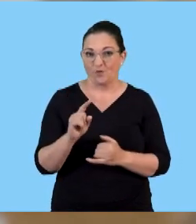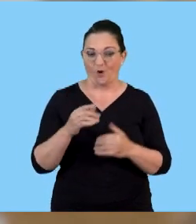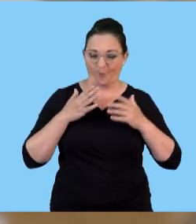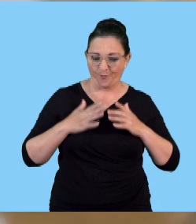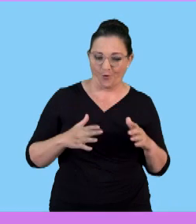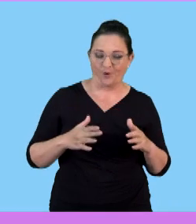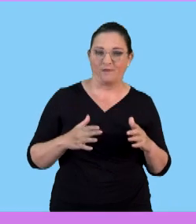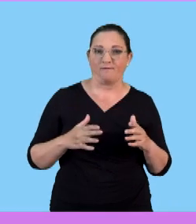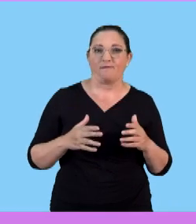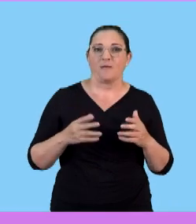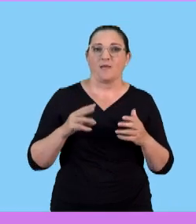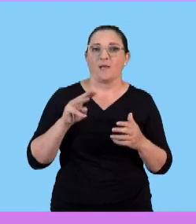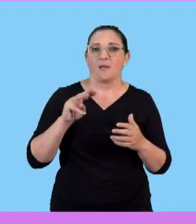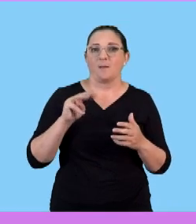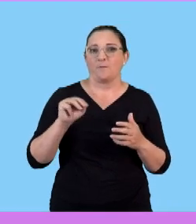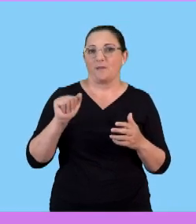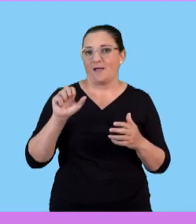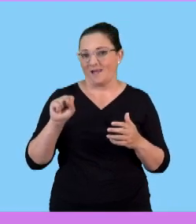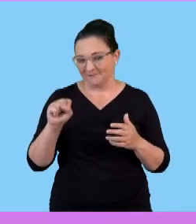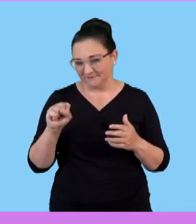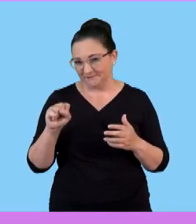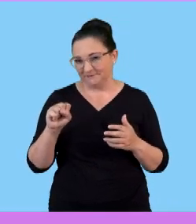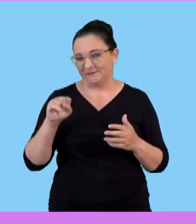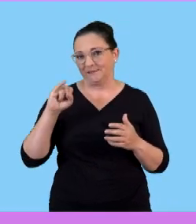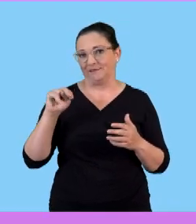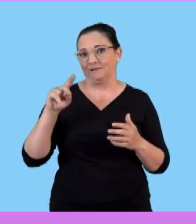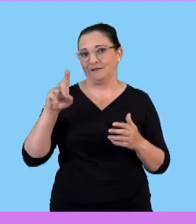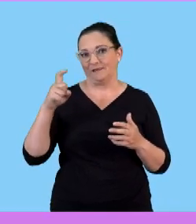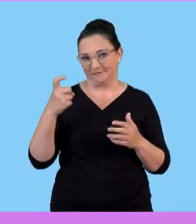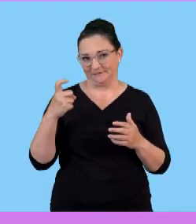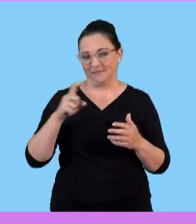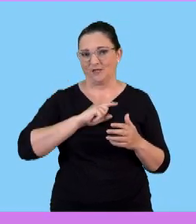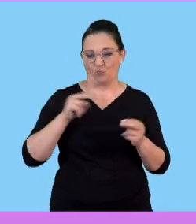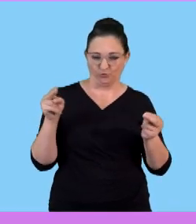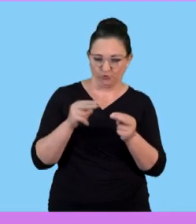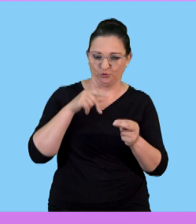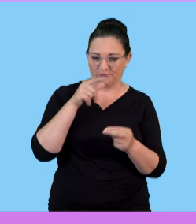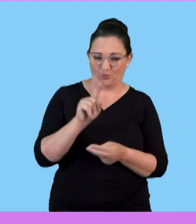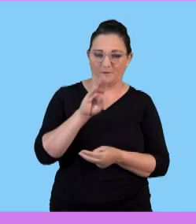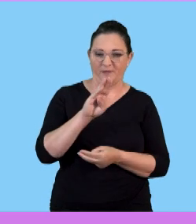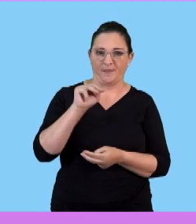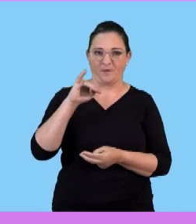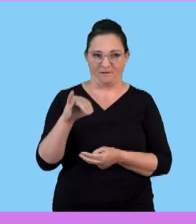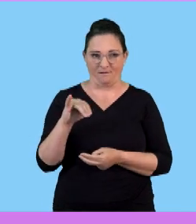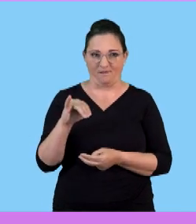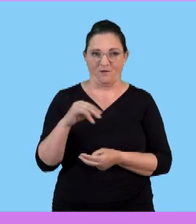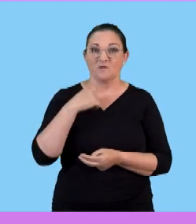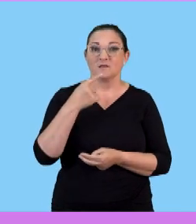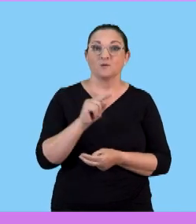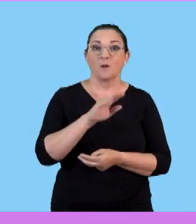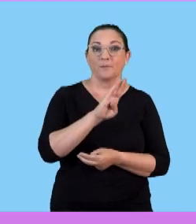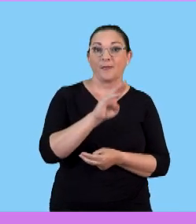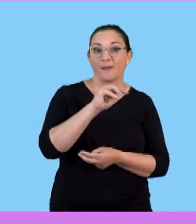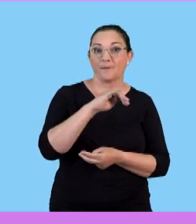the body mass index, right? In short, we refer to it as the BMI. Okay, so we've indicated that the